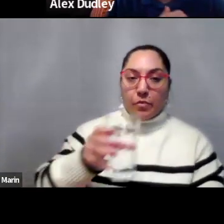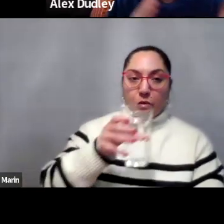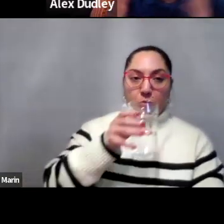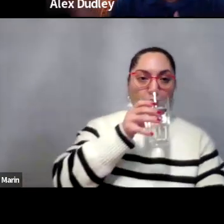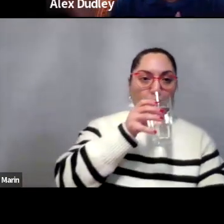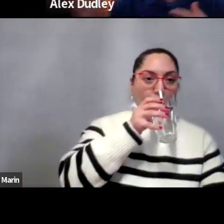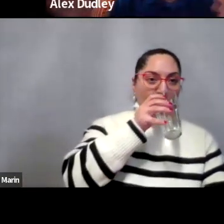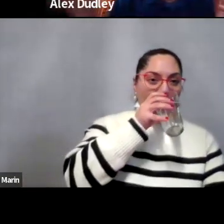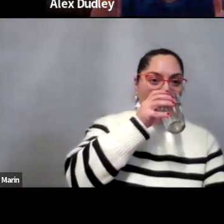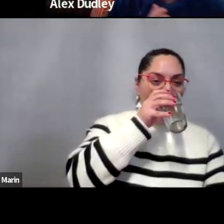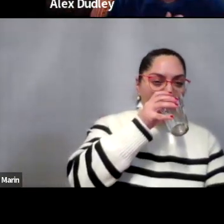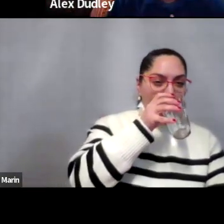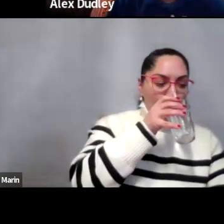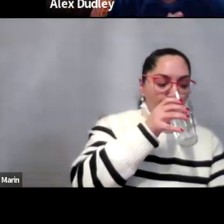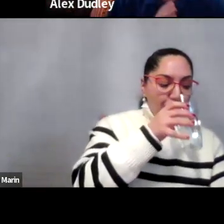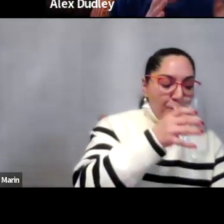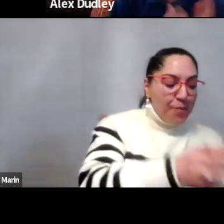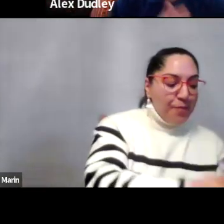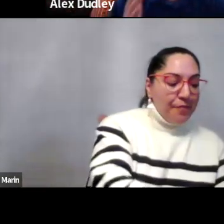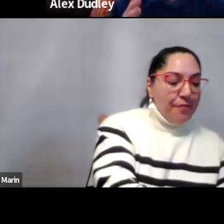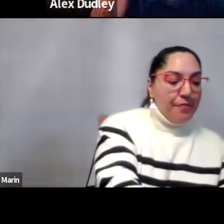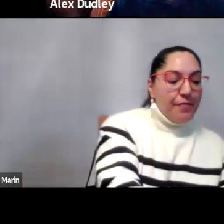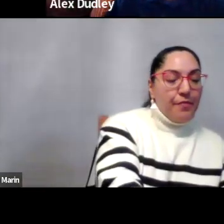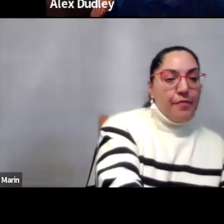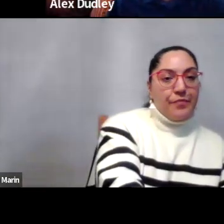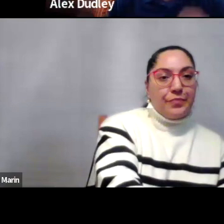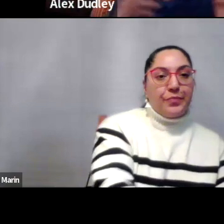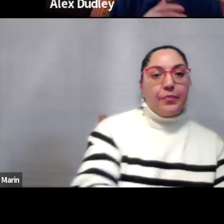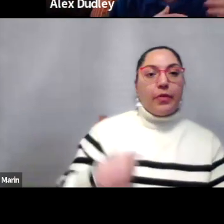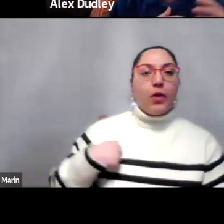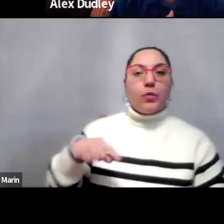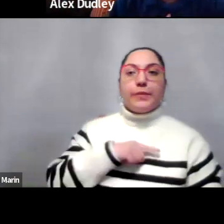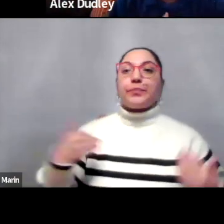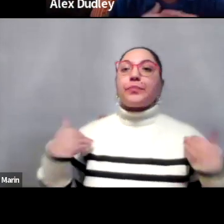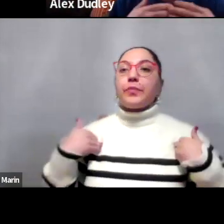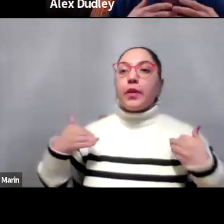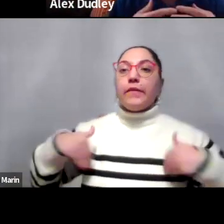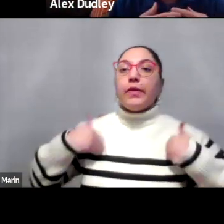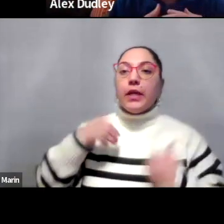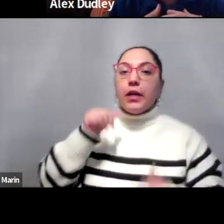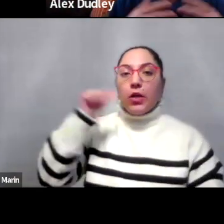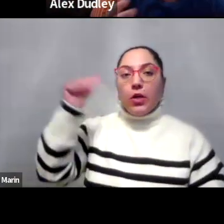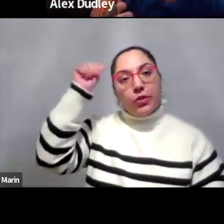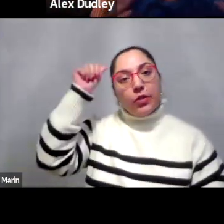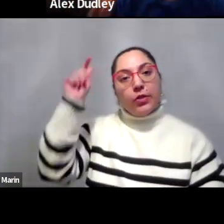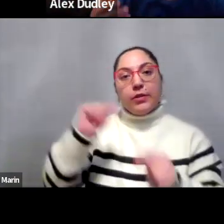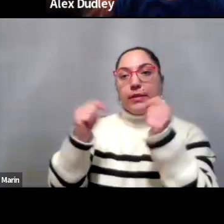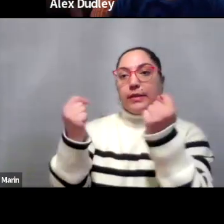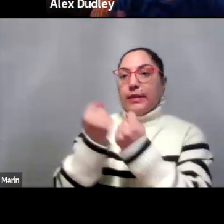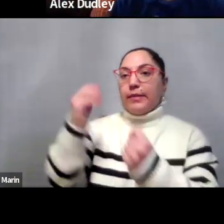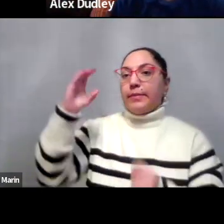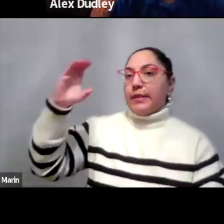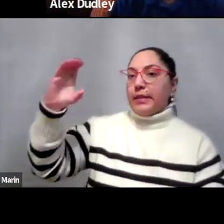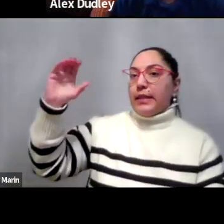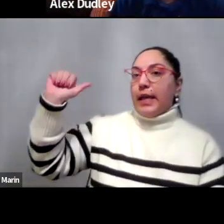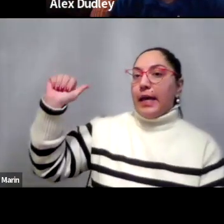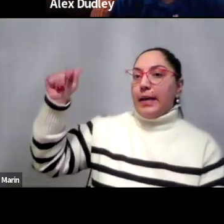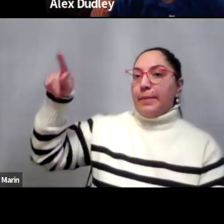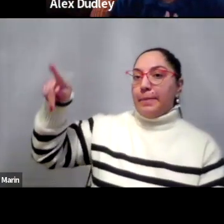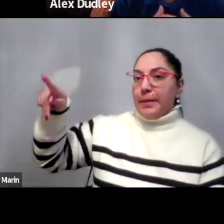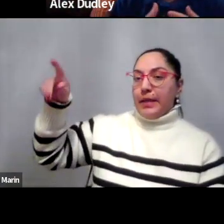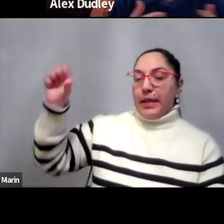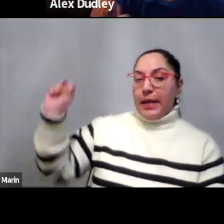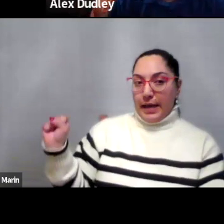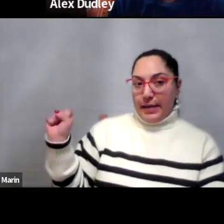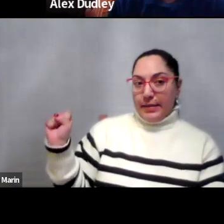We also have a young adult team that continues providing these services. This is an ongoing support.